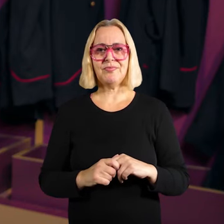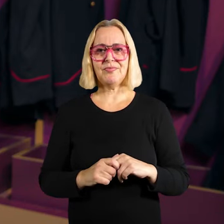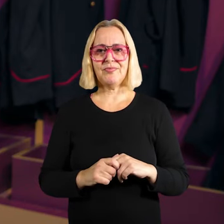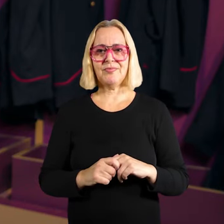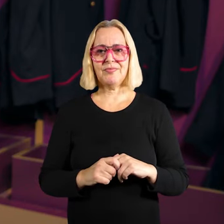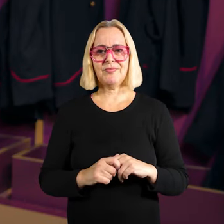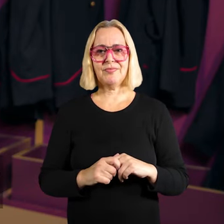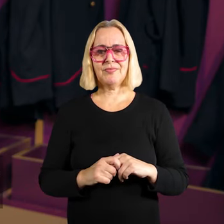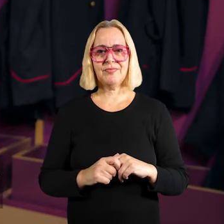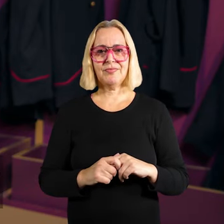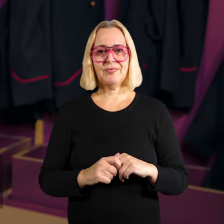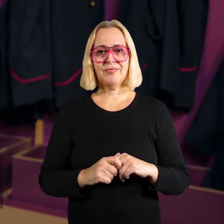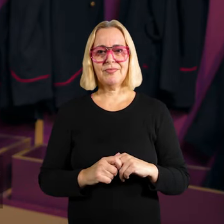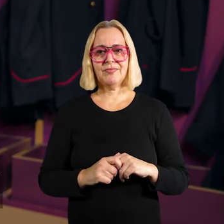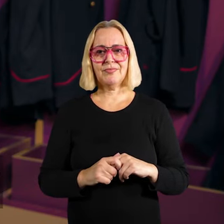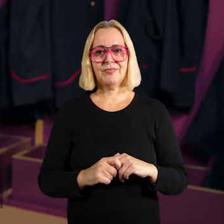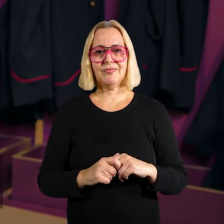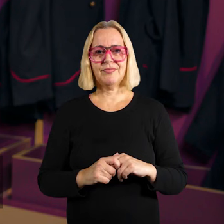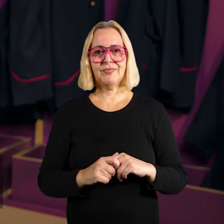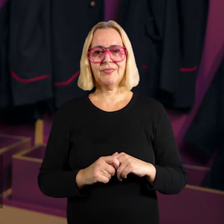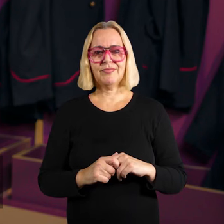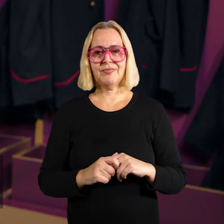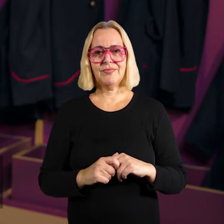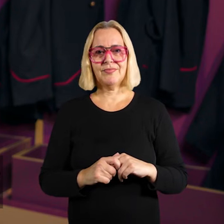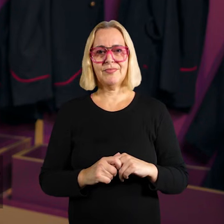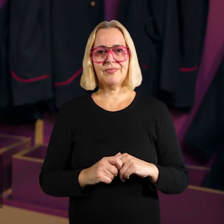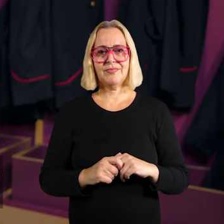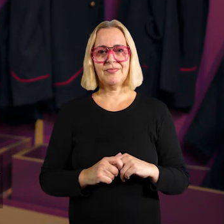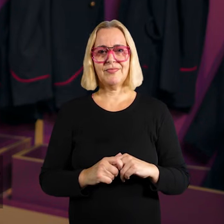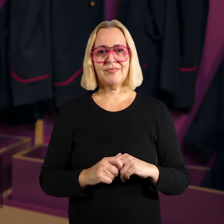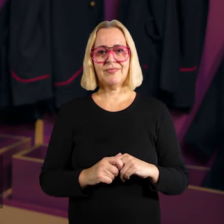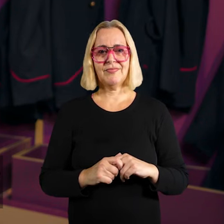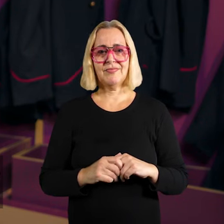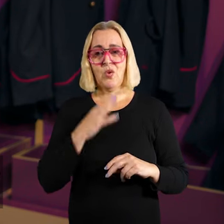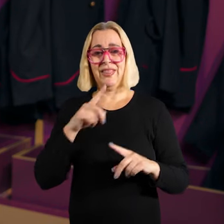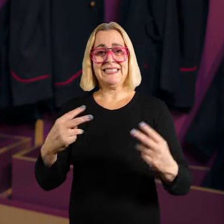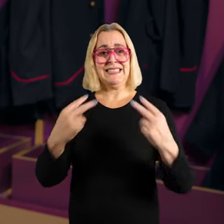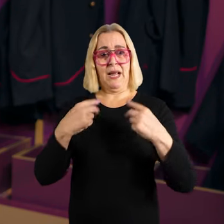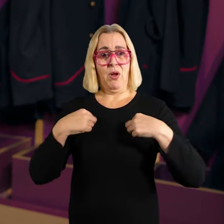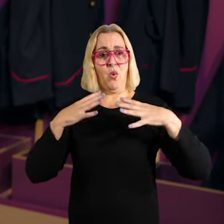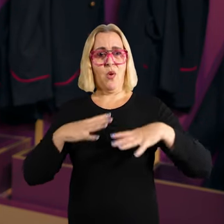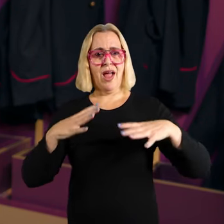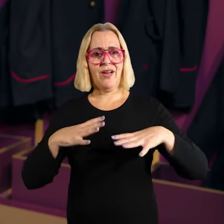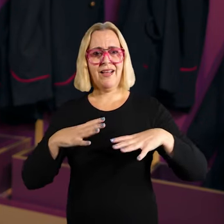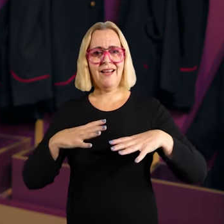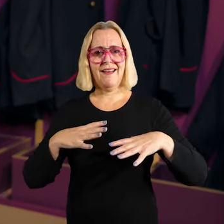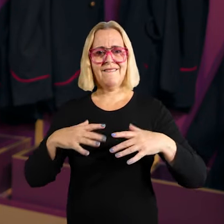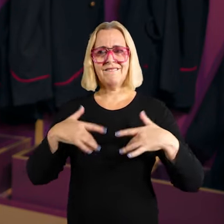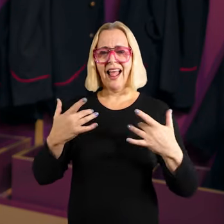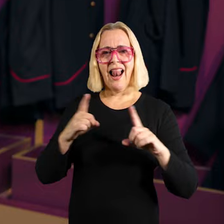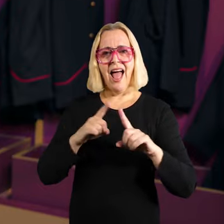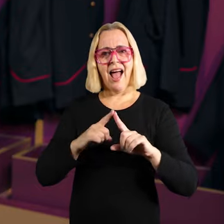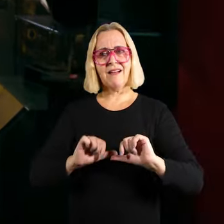people in the old days respected Royal Mail for, and still nowadays, when they see me wearing it, they feel like they're still getting the same